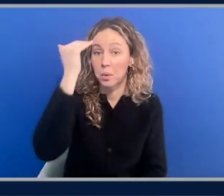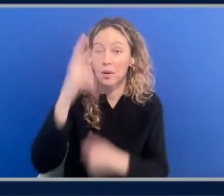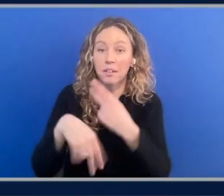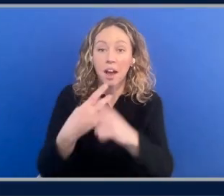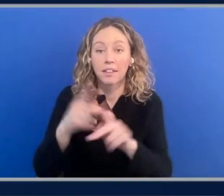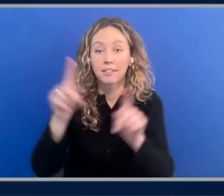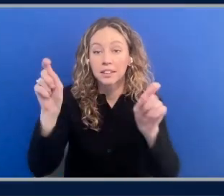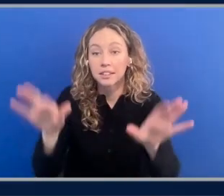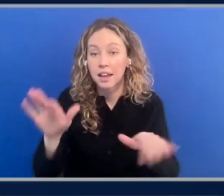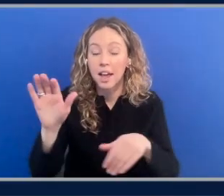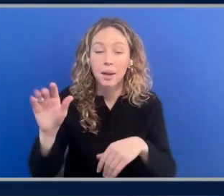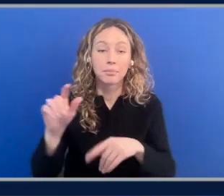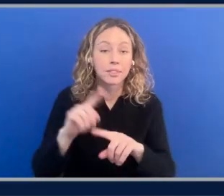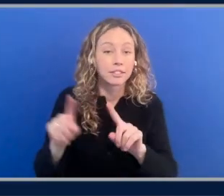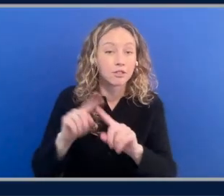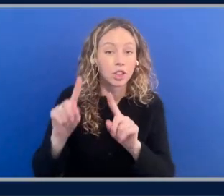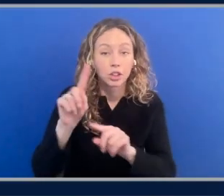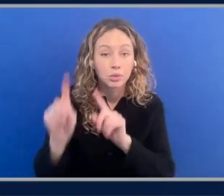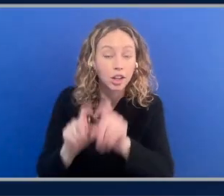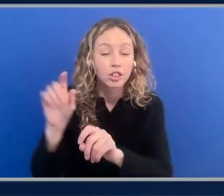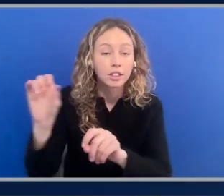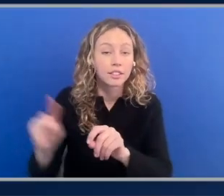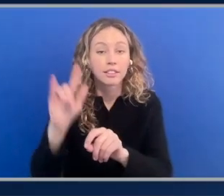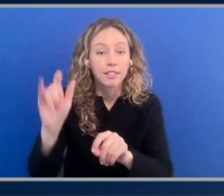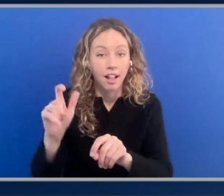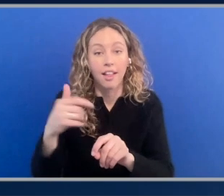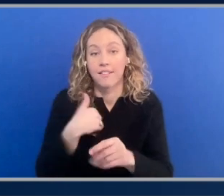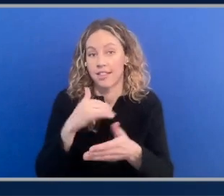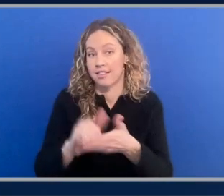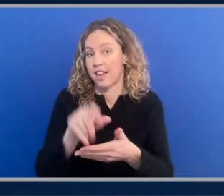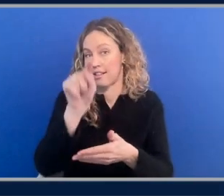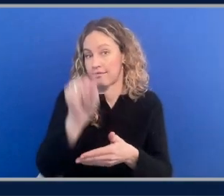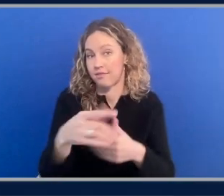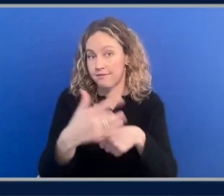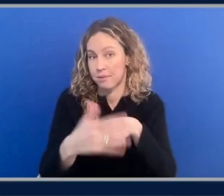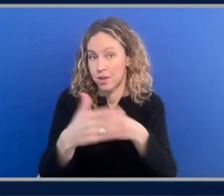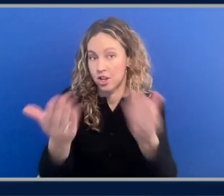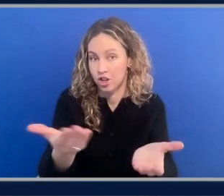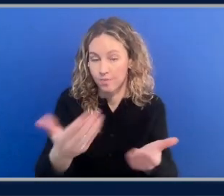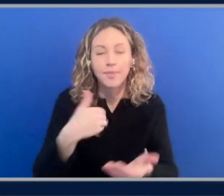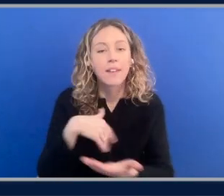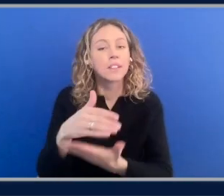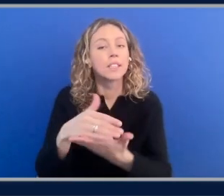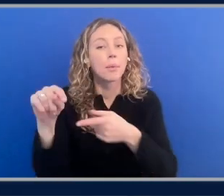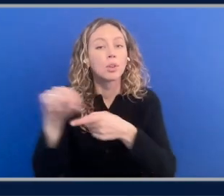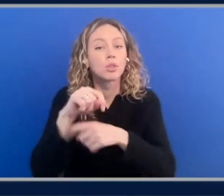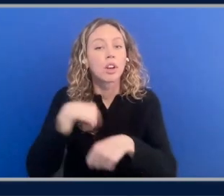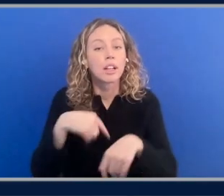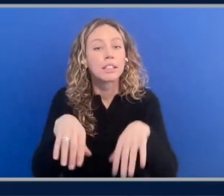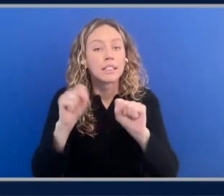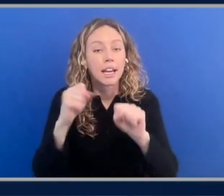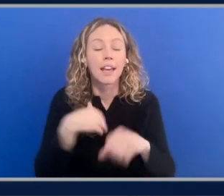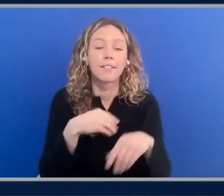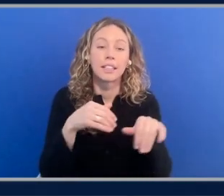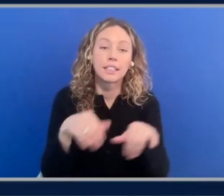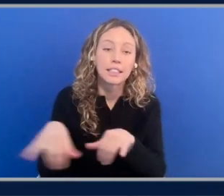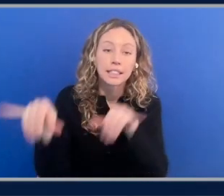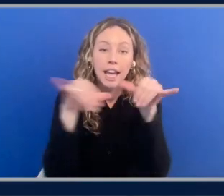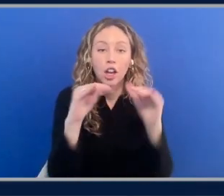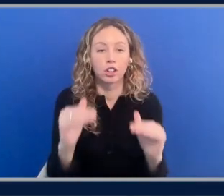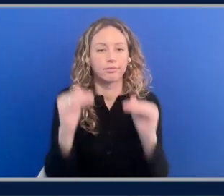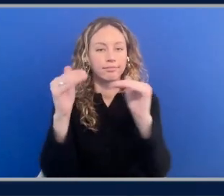questions. And you said practice questions, so you have that right here. That's right. You have some training that you can go through. There's a standard and the enhanced. The enhanced has